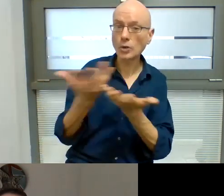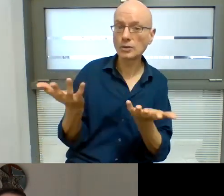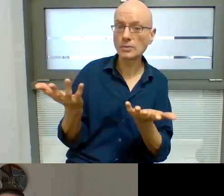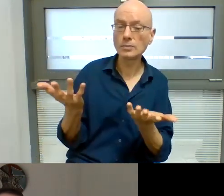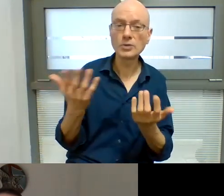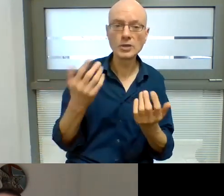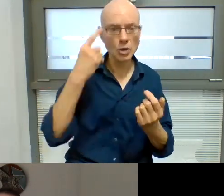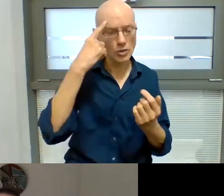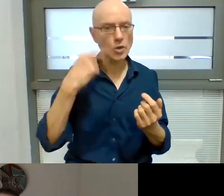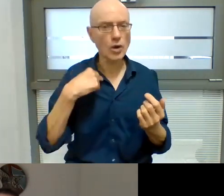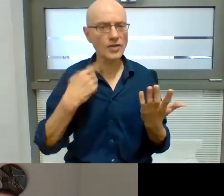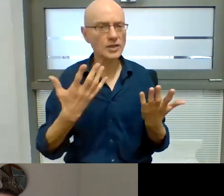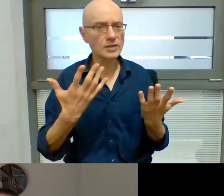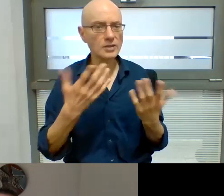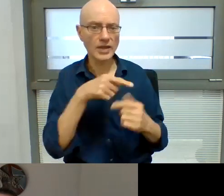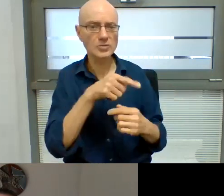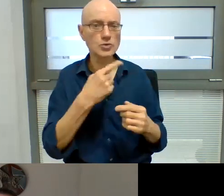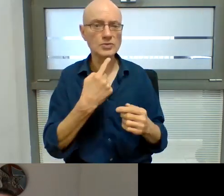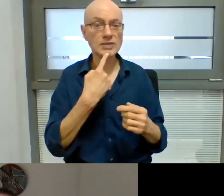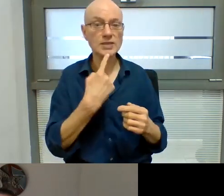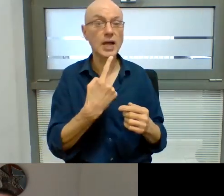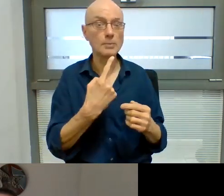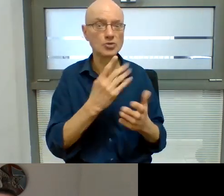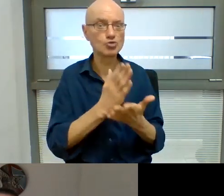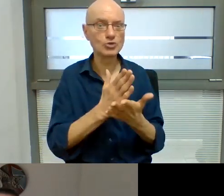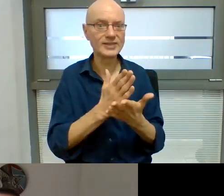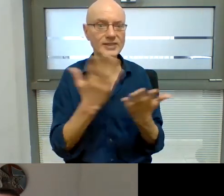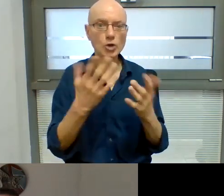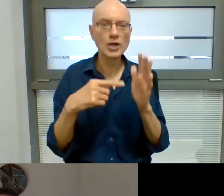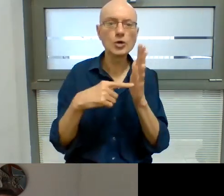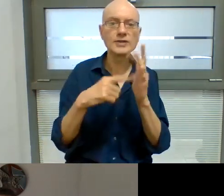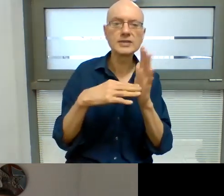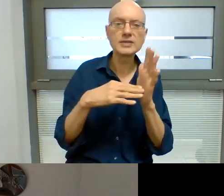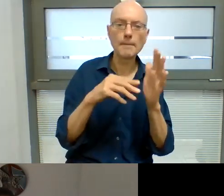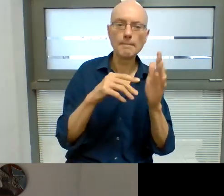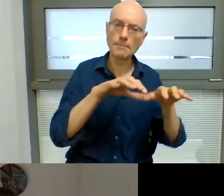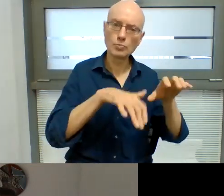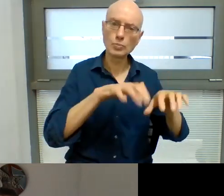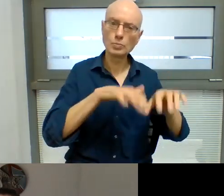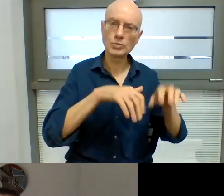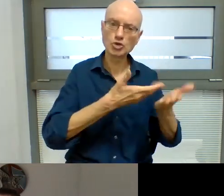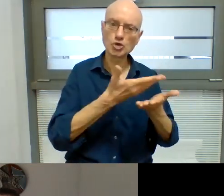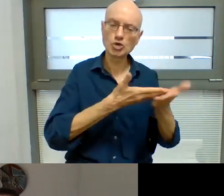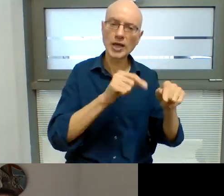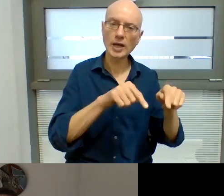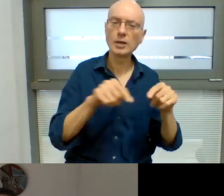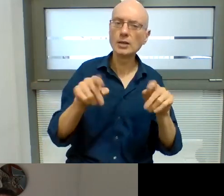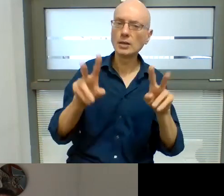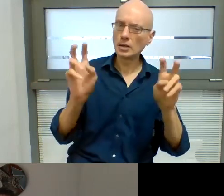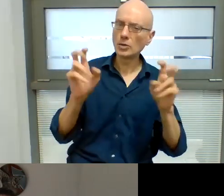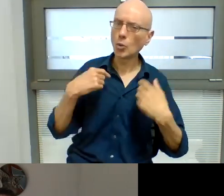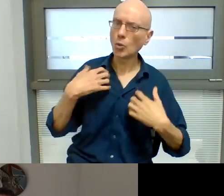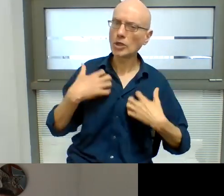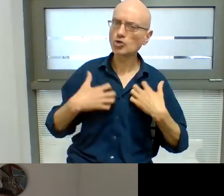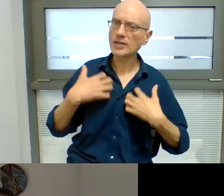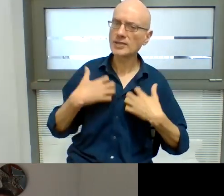So I think there's probably more of a statement there. And then Tim has put, I was intrigued by the sound